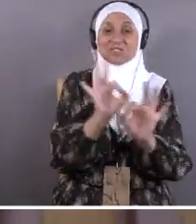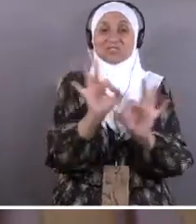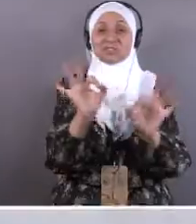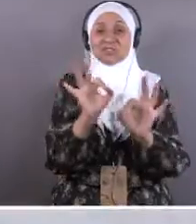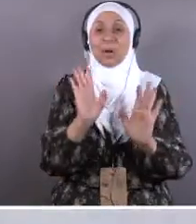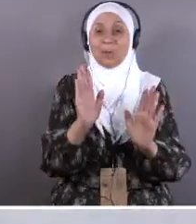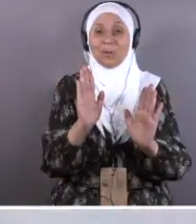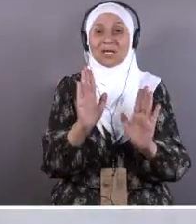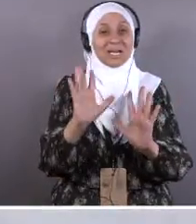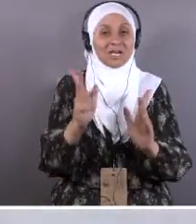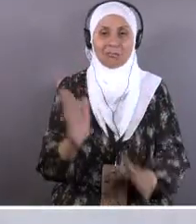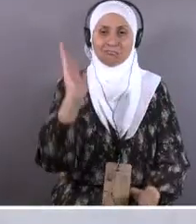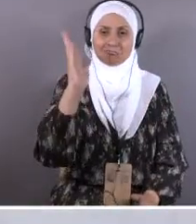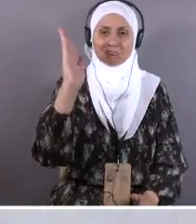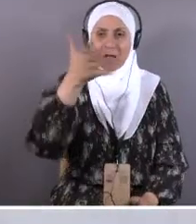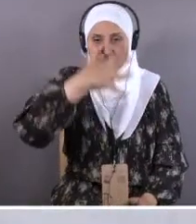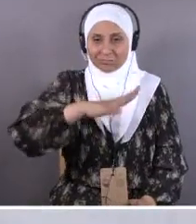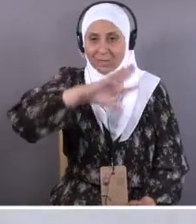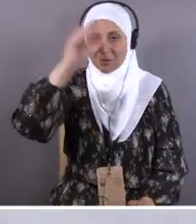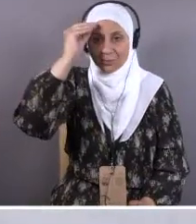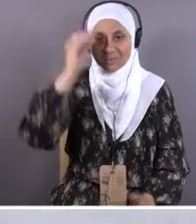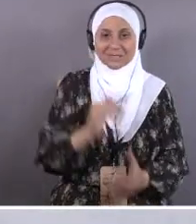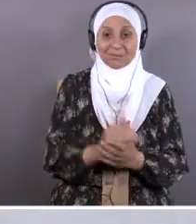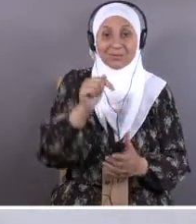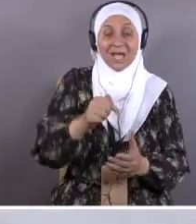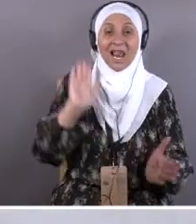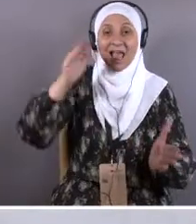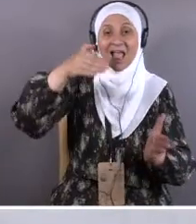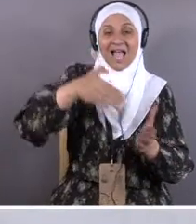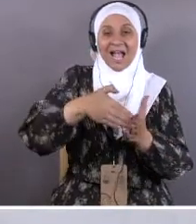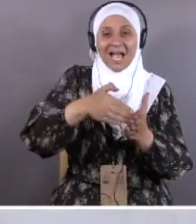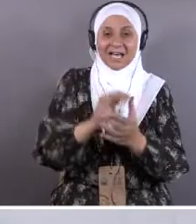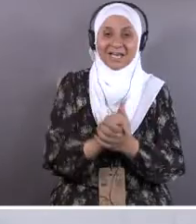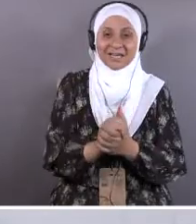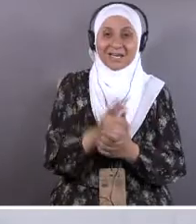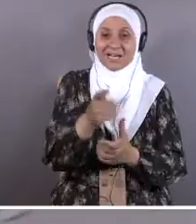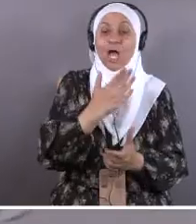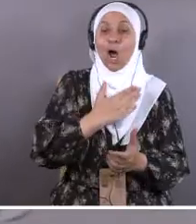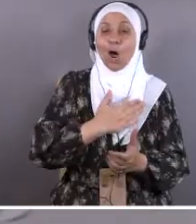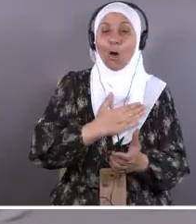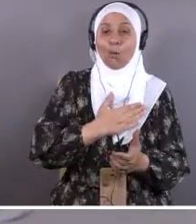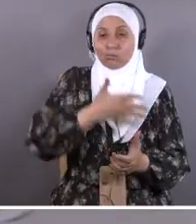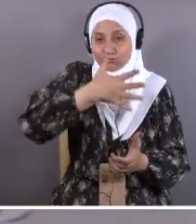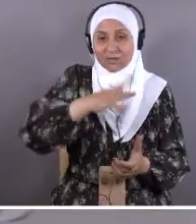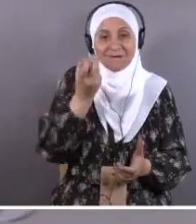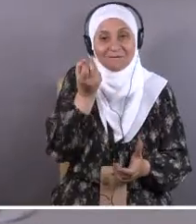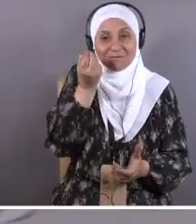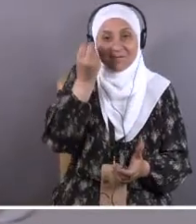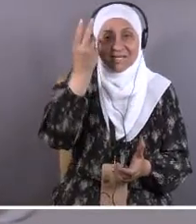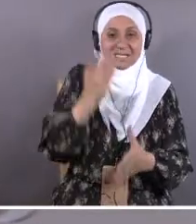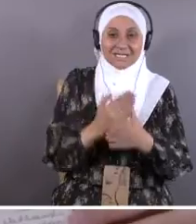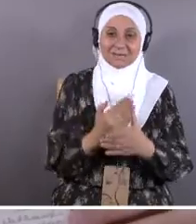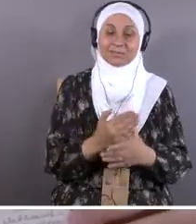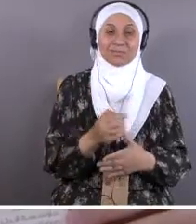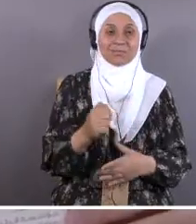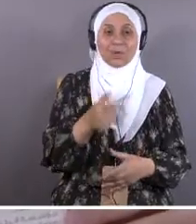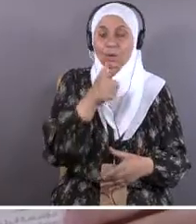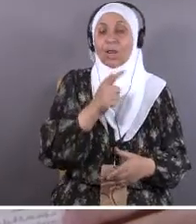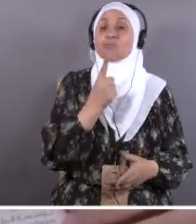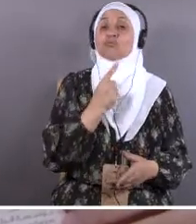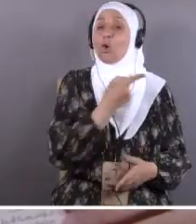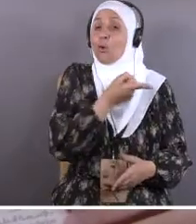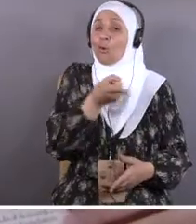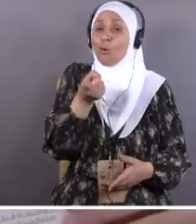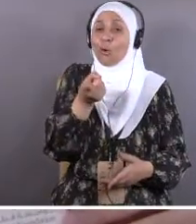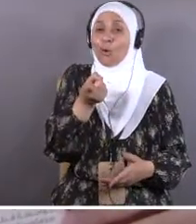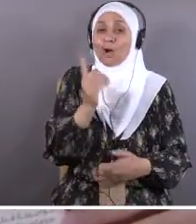So my children, they know a great deal about this topic. We've come to the end of this session. What do you want to say at the end of